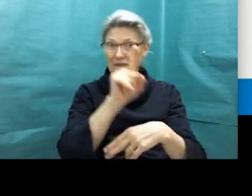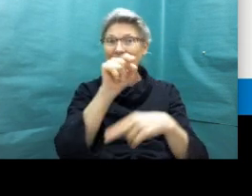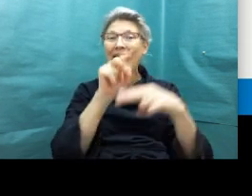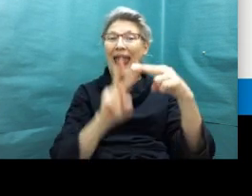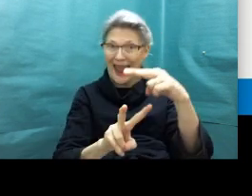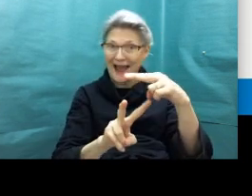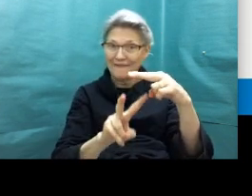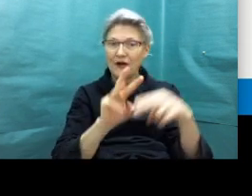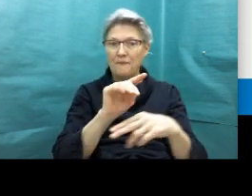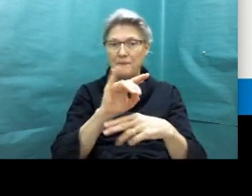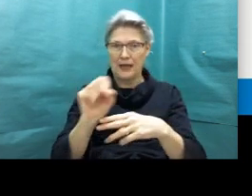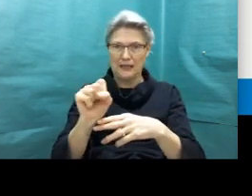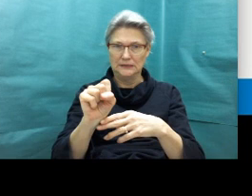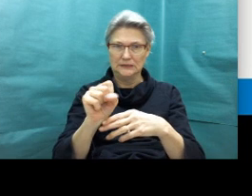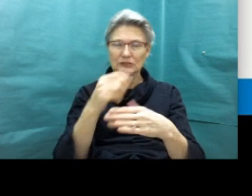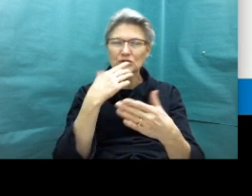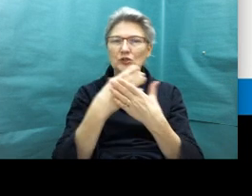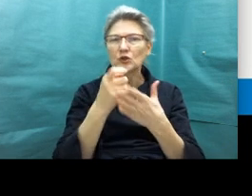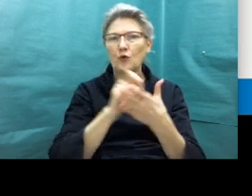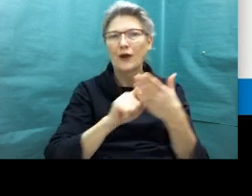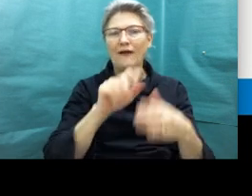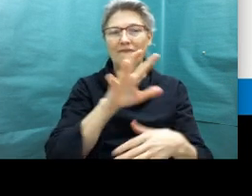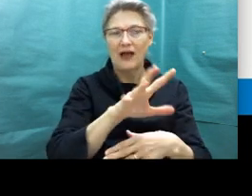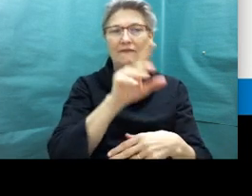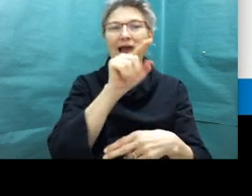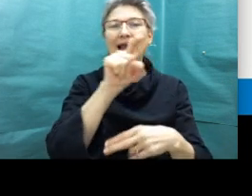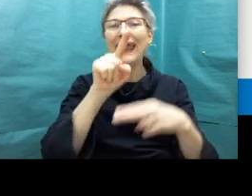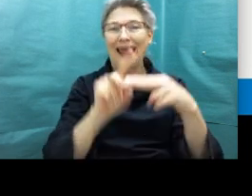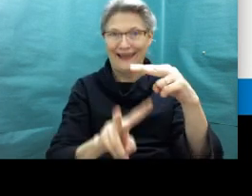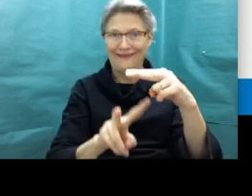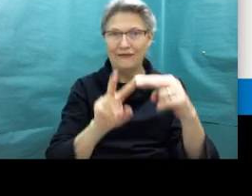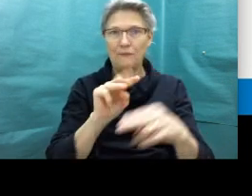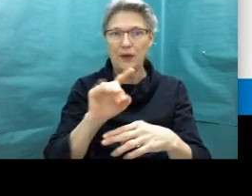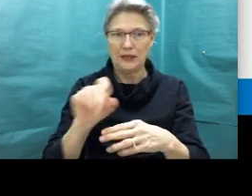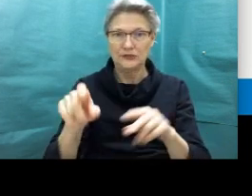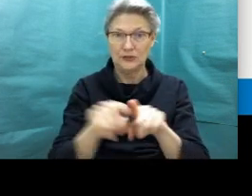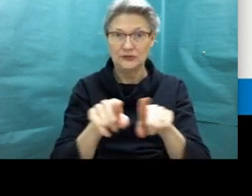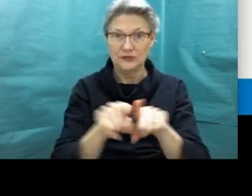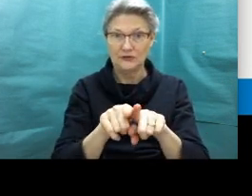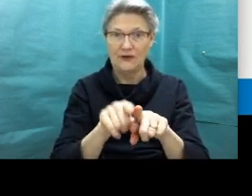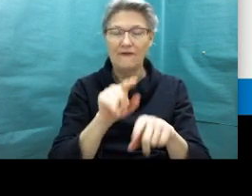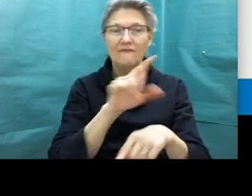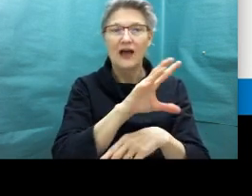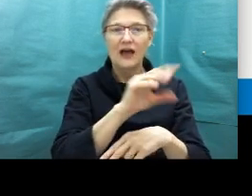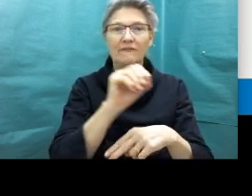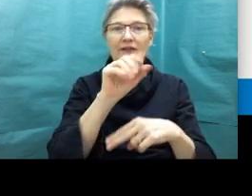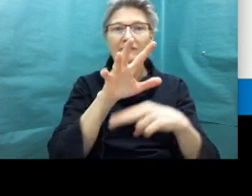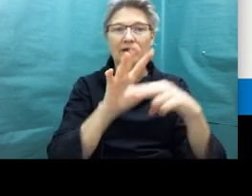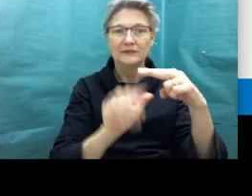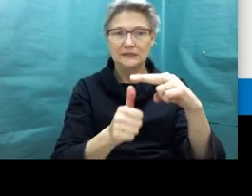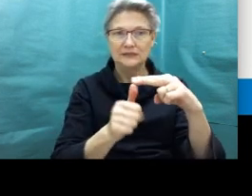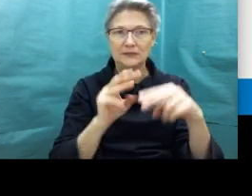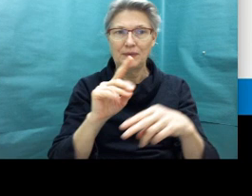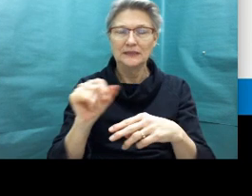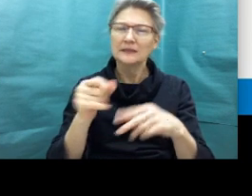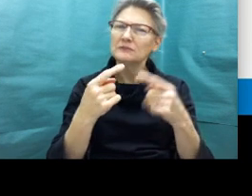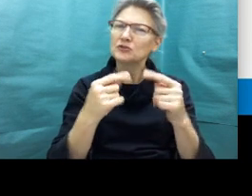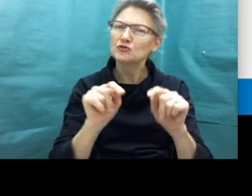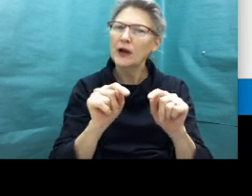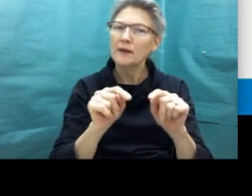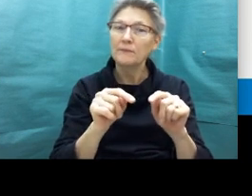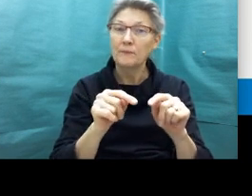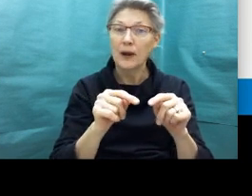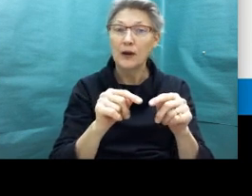miles. So that's great to write it as 5.5 miles as well. So I have my answer of 5 5/10 miles. I'm going to try it